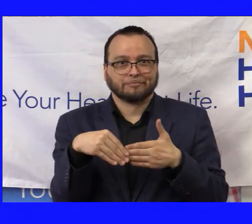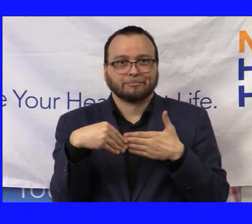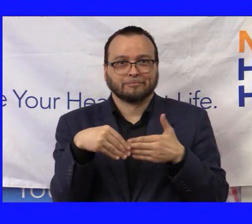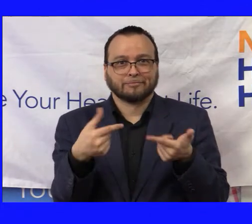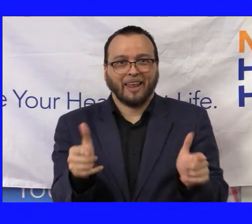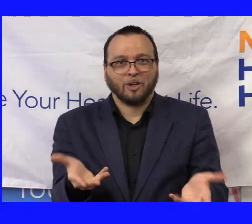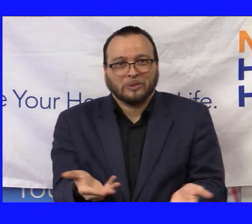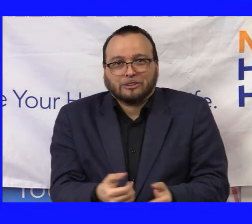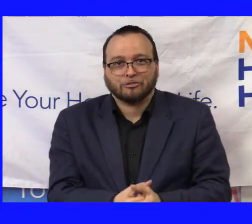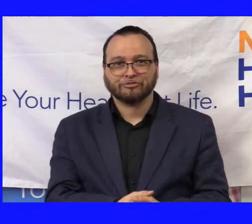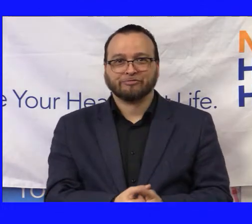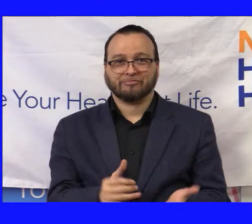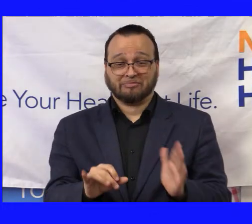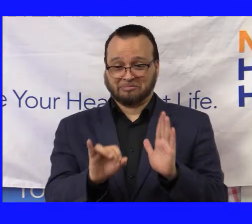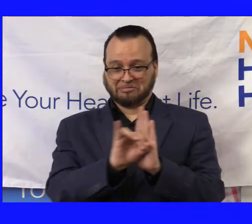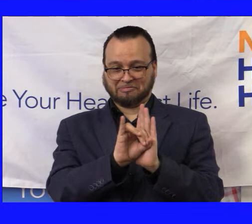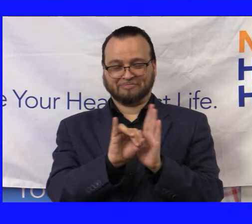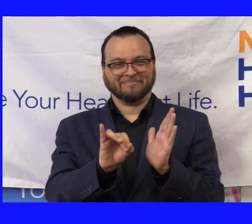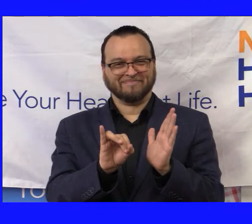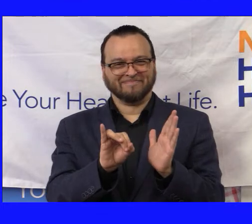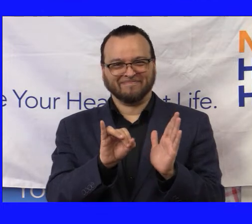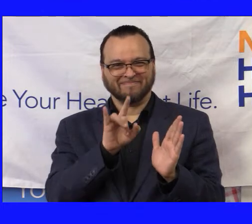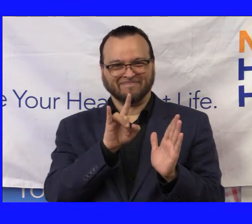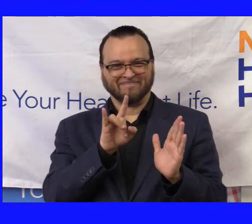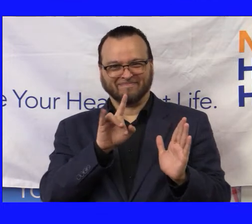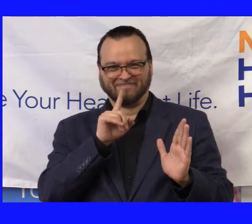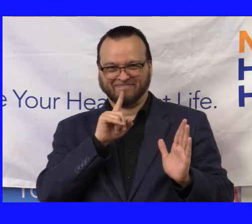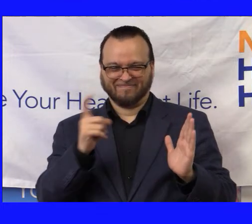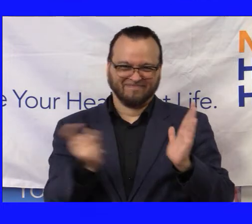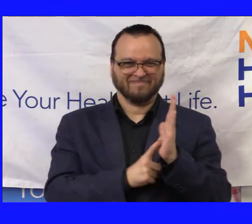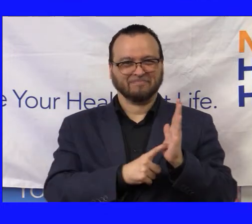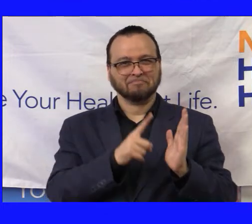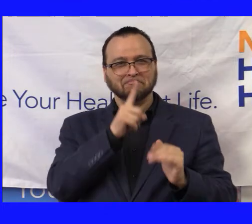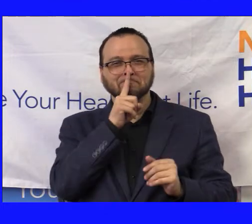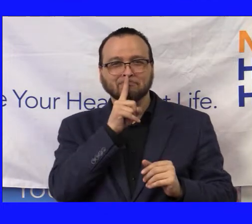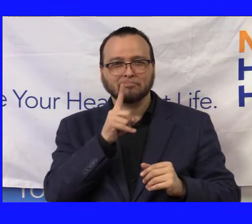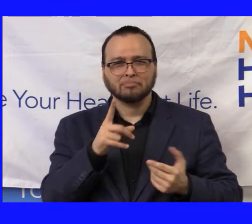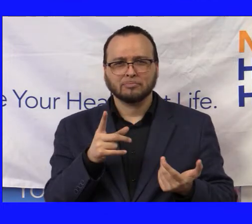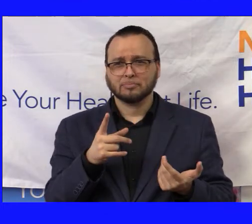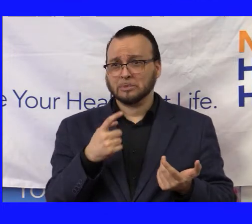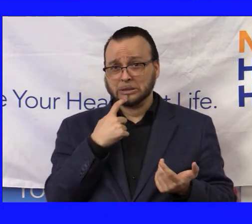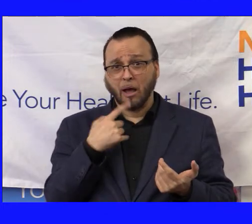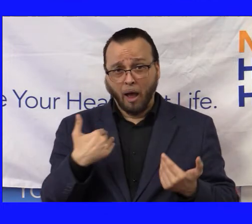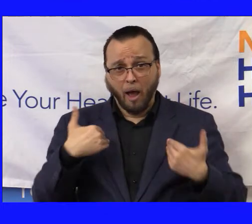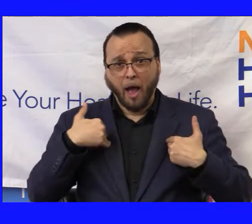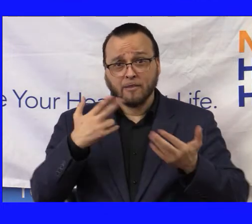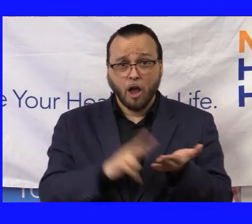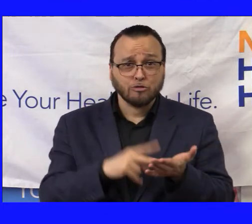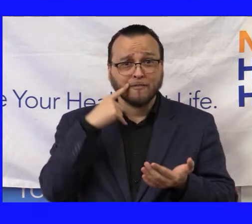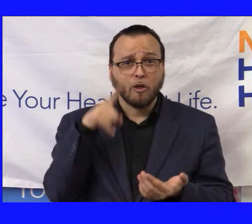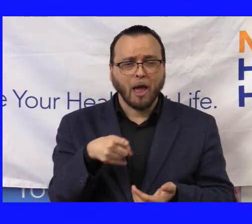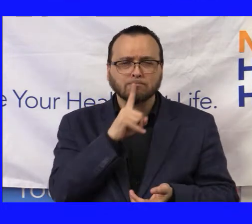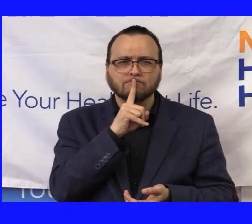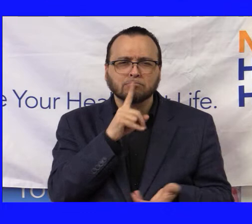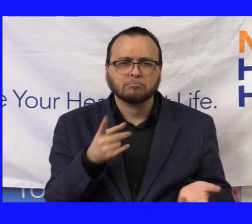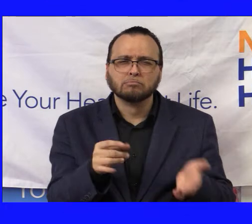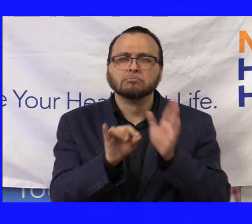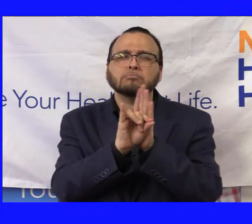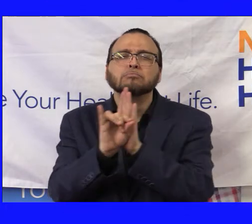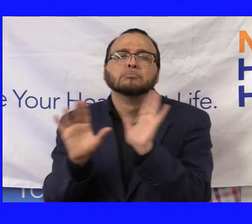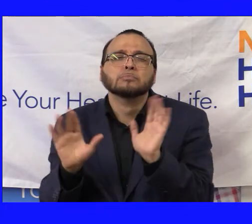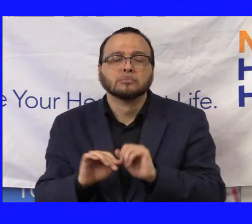language. Definitely doesn't say that they have contracted for this, and it doesn't have the number of how much